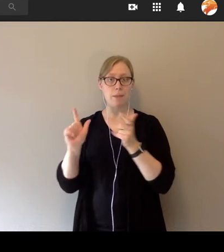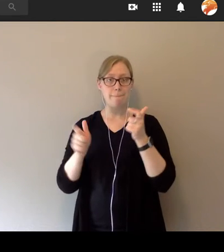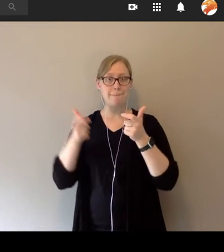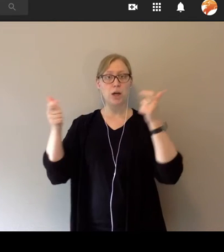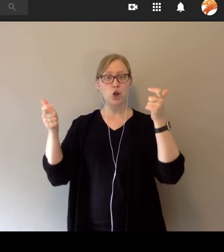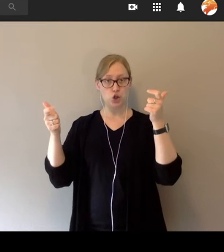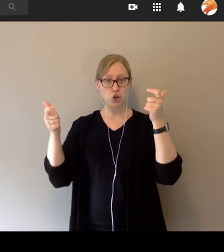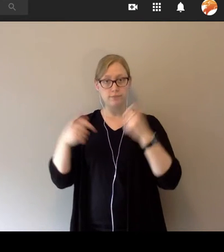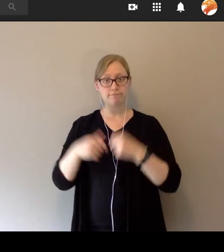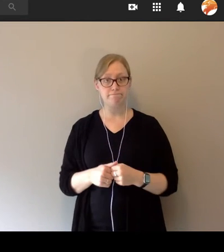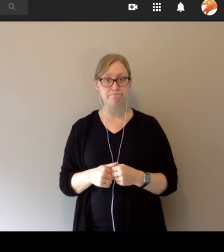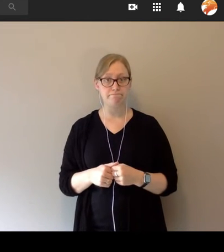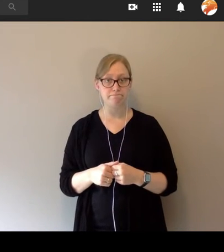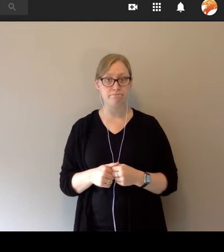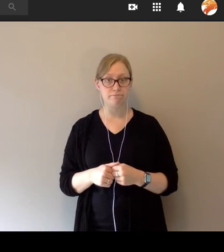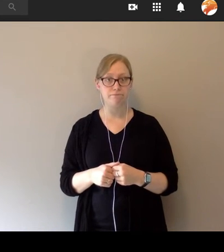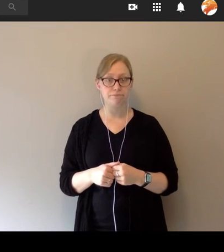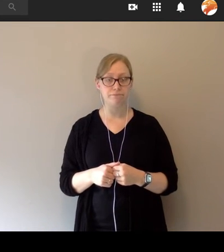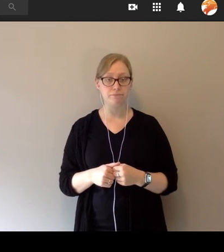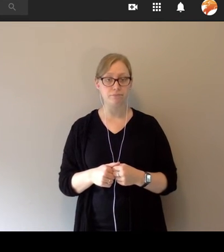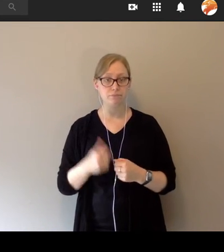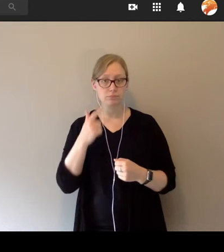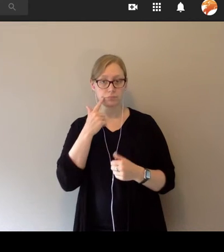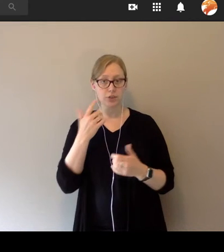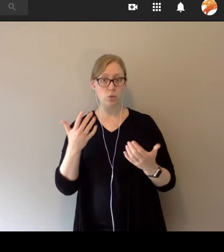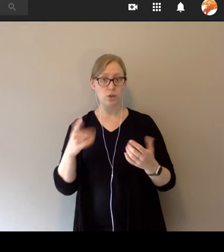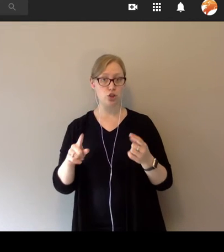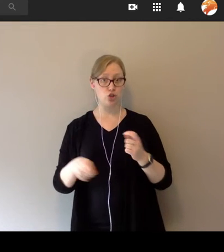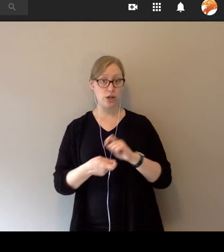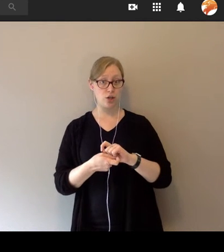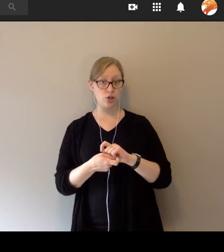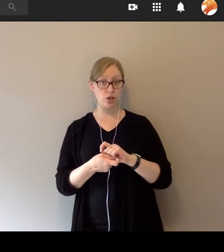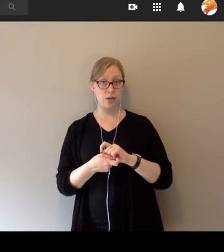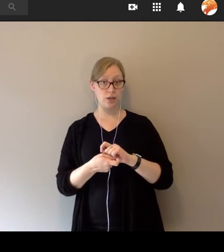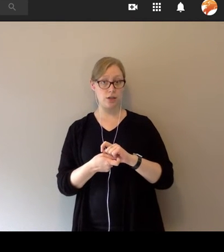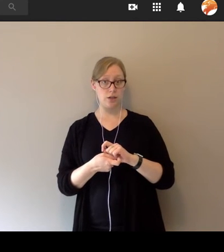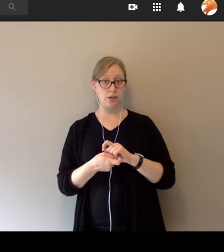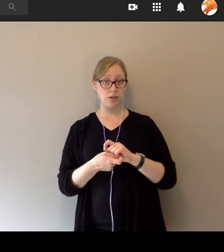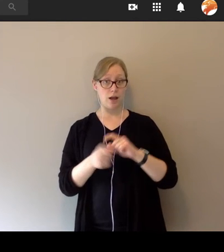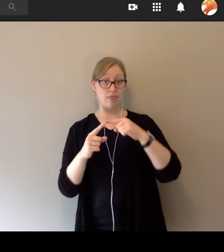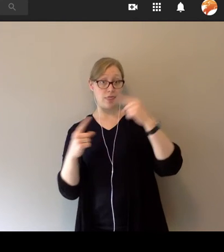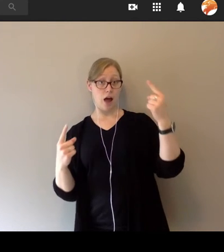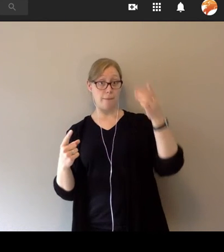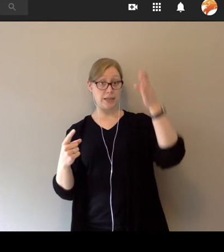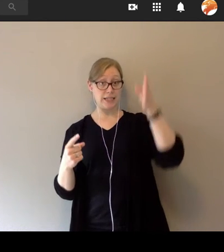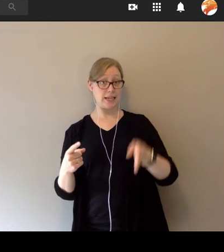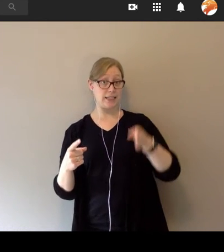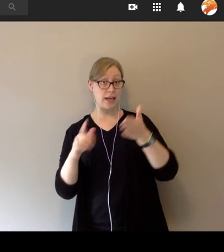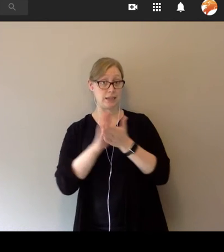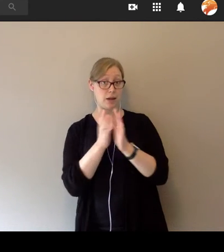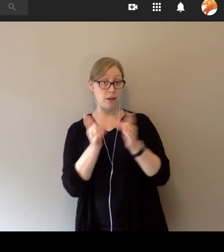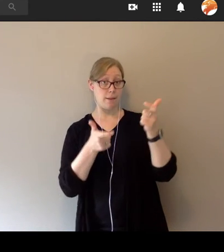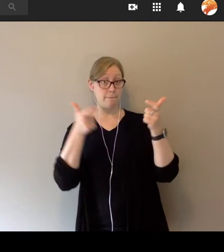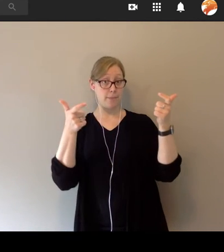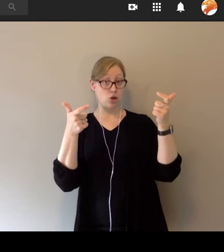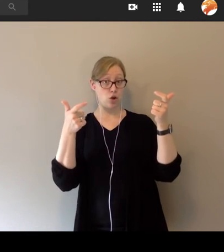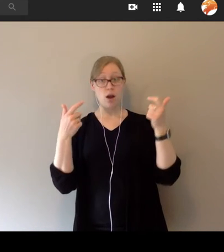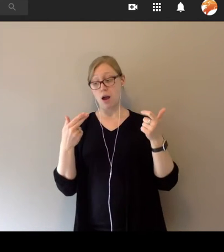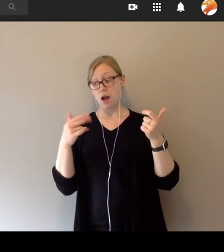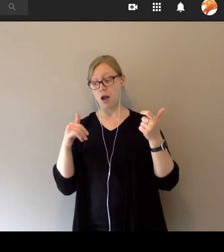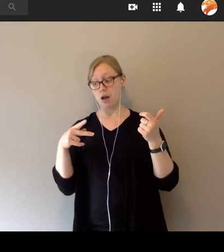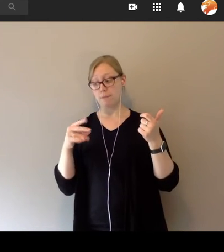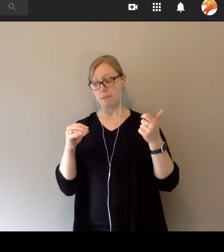right? Because what's changing is the opposite side is getting larger. The hypotenuse, because it's the radius of the circle, doesn't